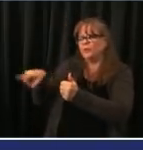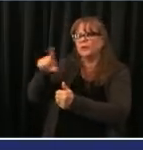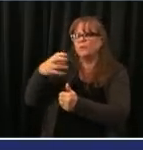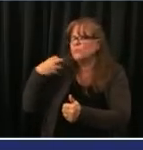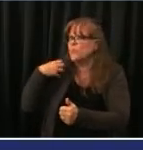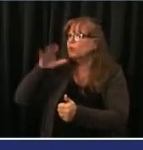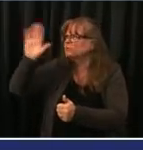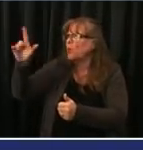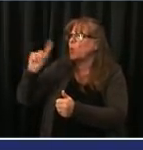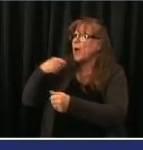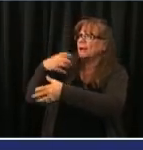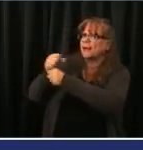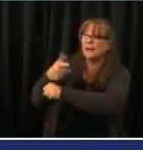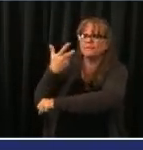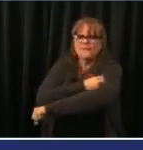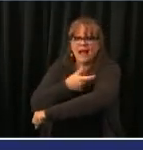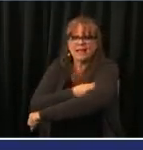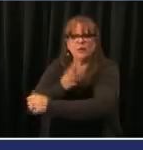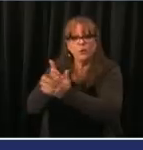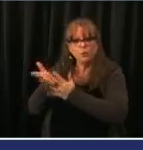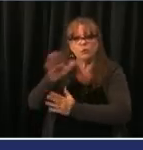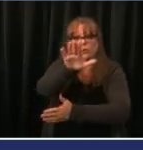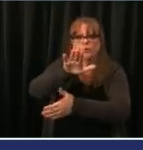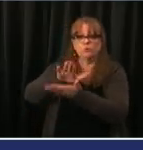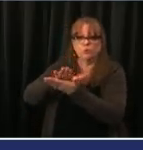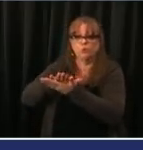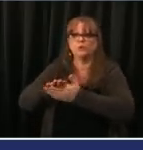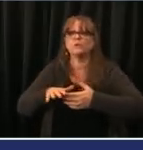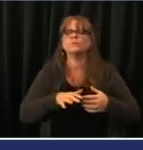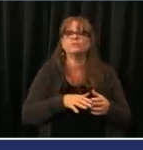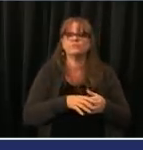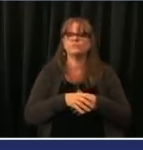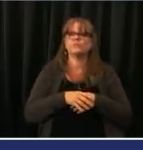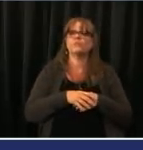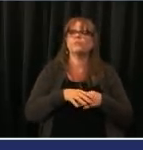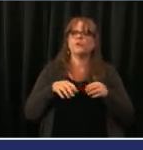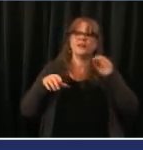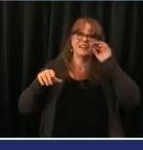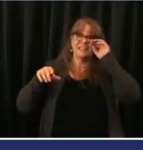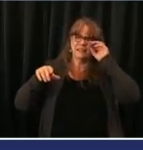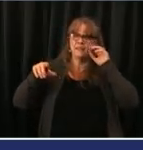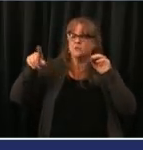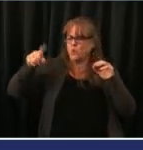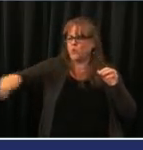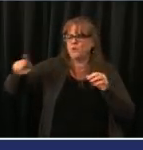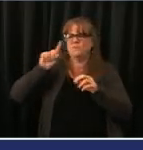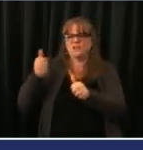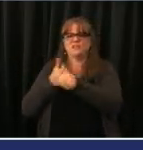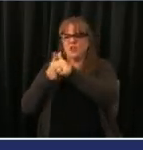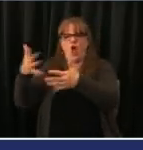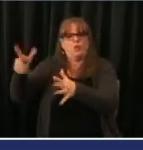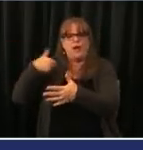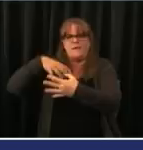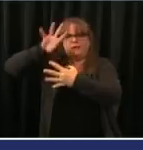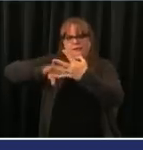a subgroup, it'll be up to the employer which providers they work with and how you sign up. So it'll be different in each district. So just stay